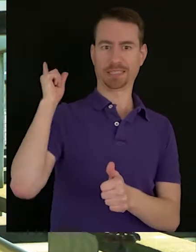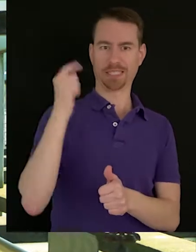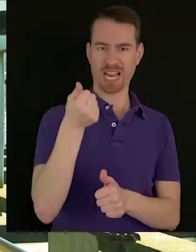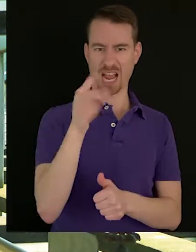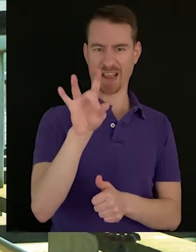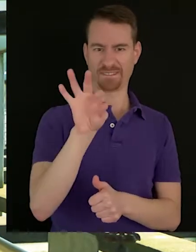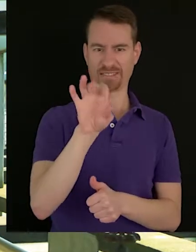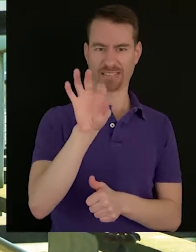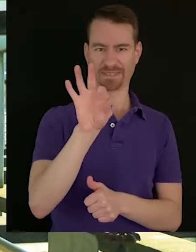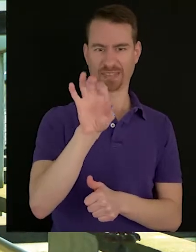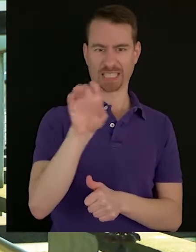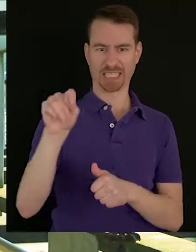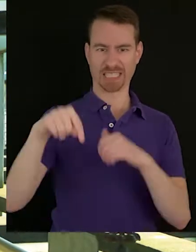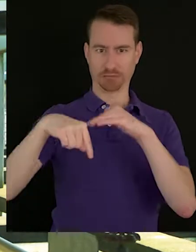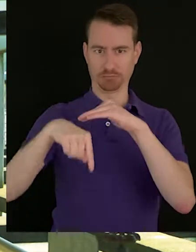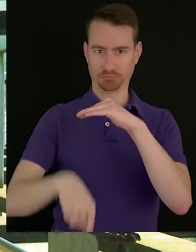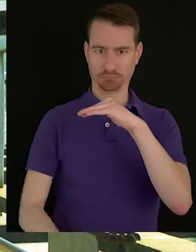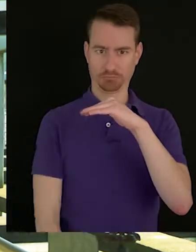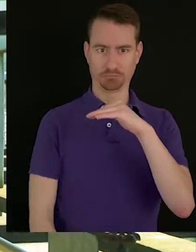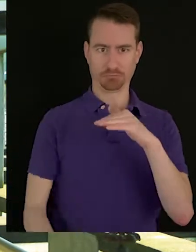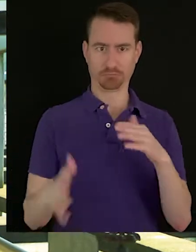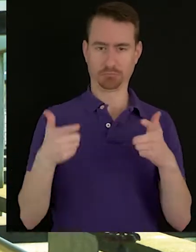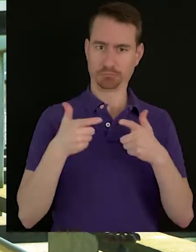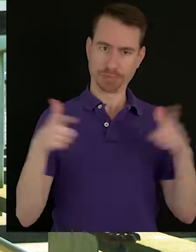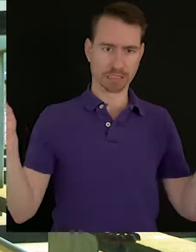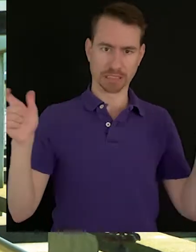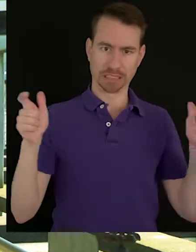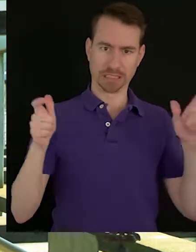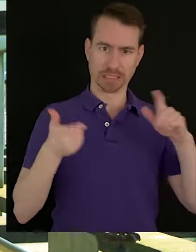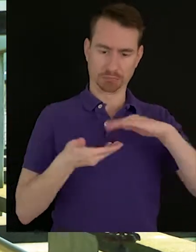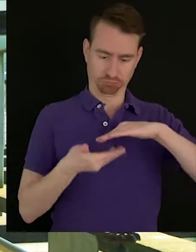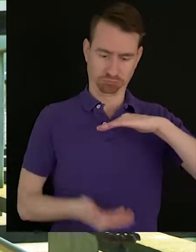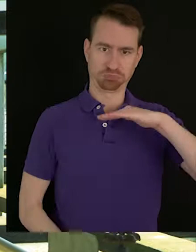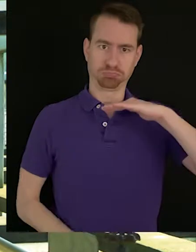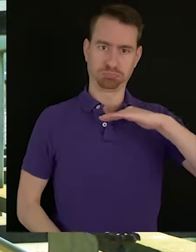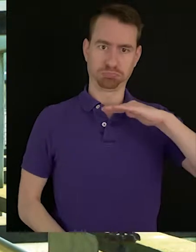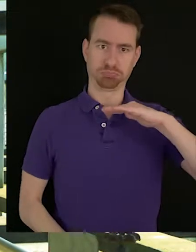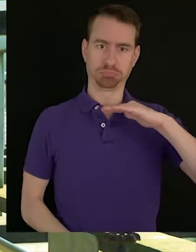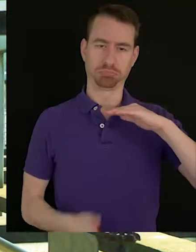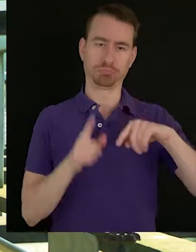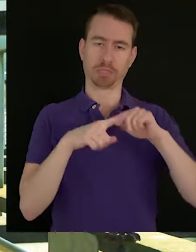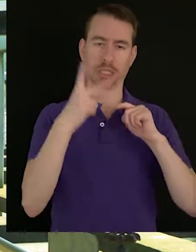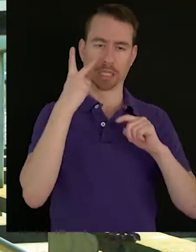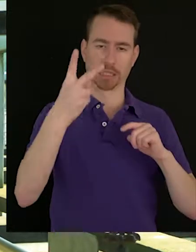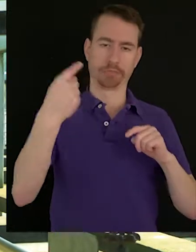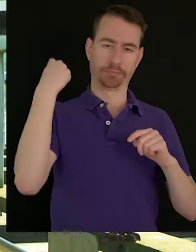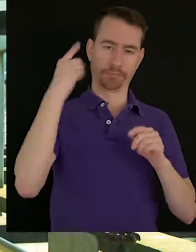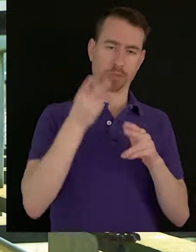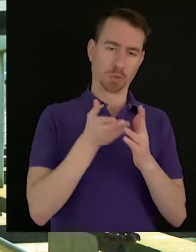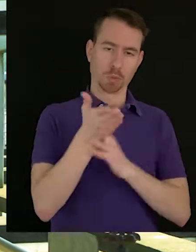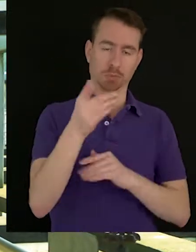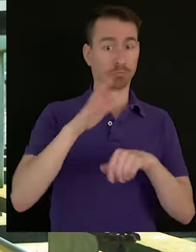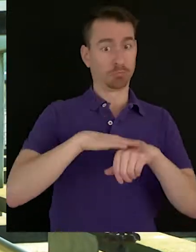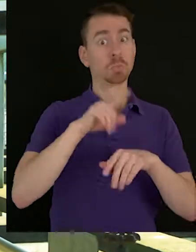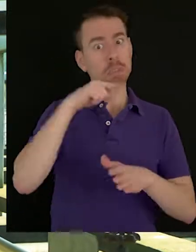by using a low energy, very passive process, and it's pretty effective. But we still have a long ways to go. We still need to remove